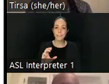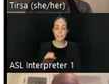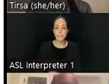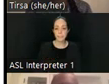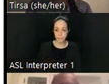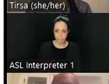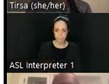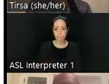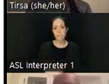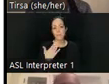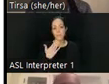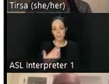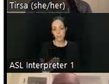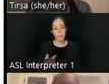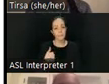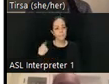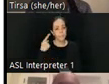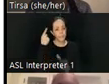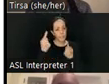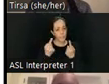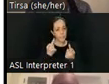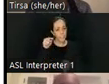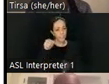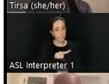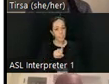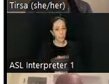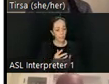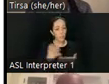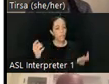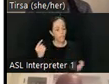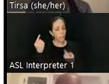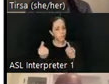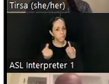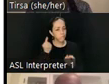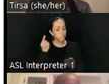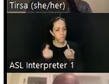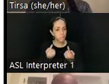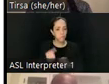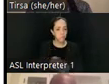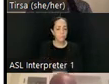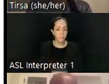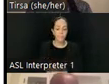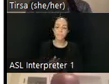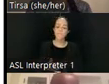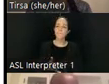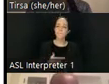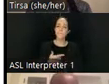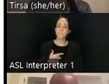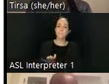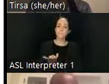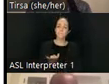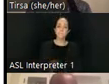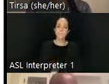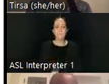Yeah, thank you. I've been thinking about this question a lot. And I feel like I